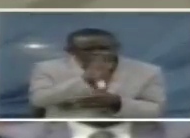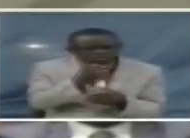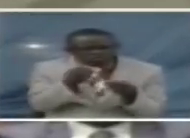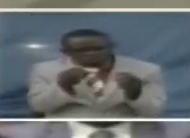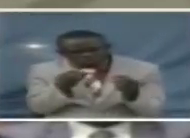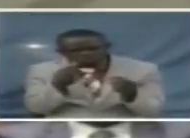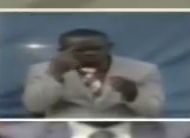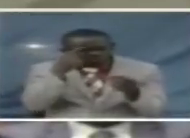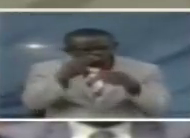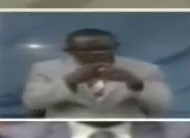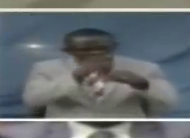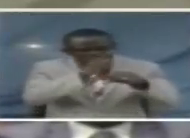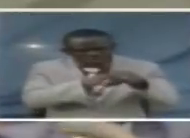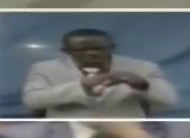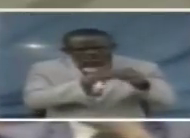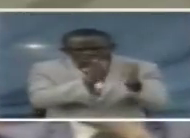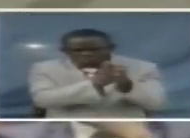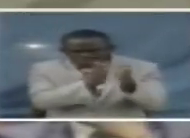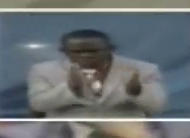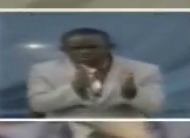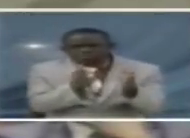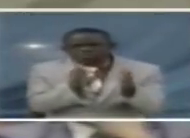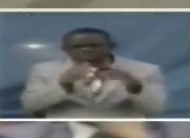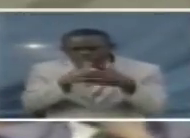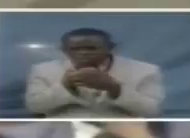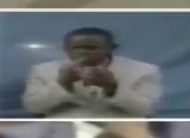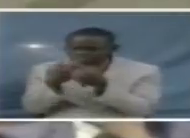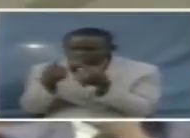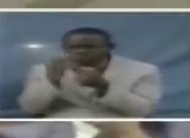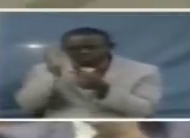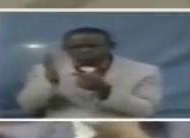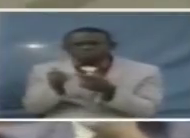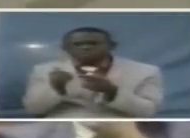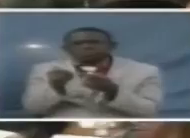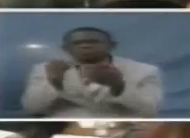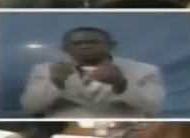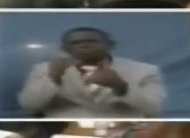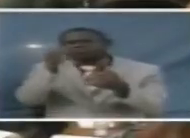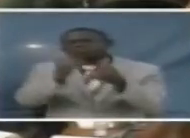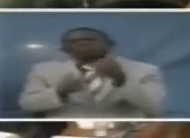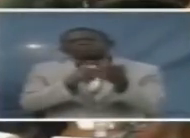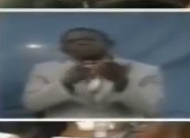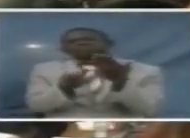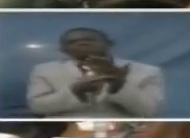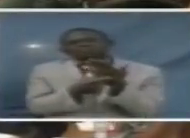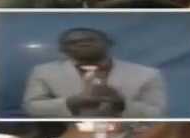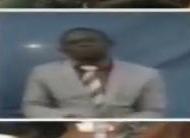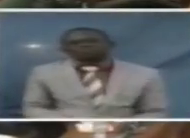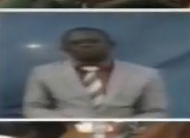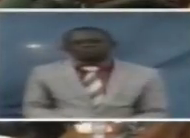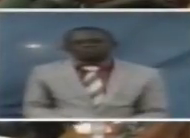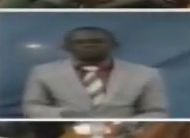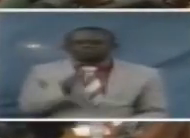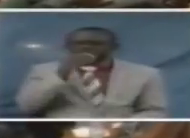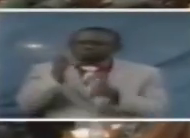our spending and financing plans over the MTEF period and provides a platform to conclude